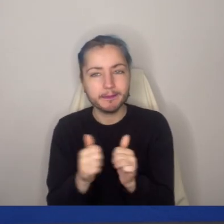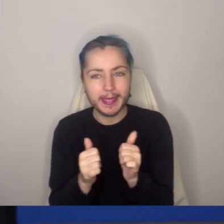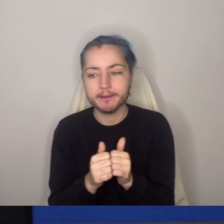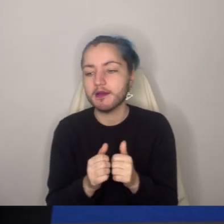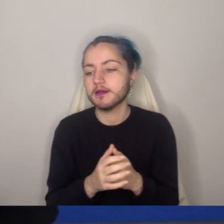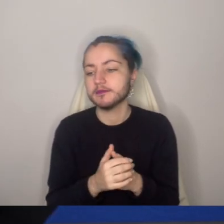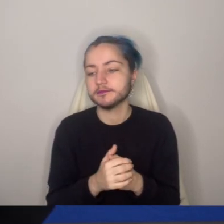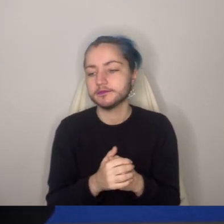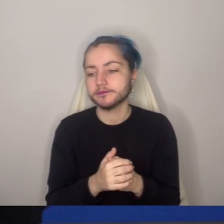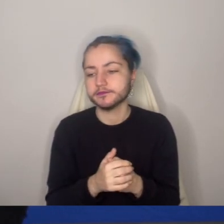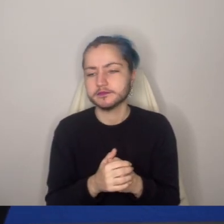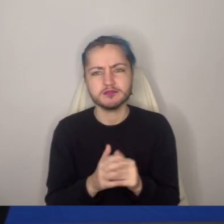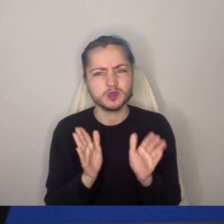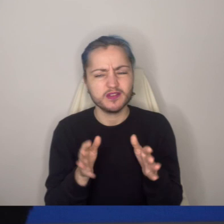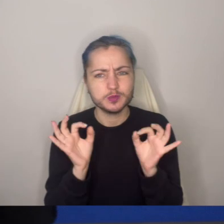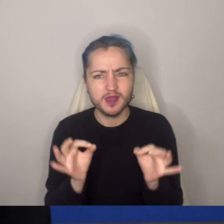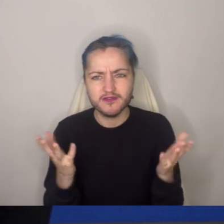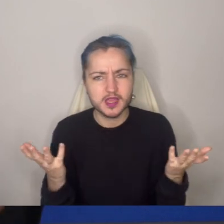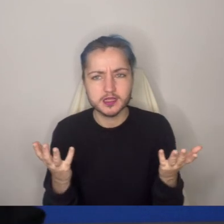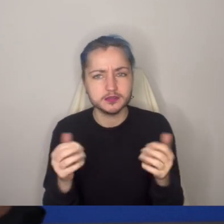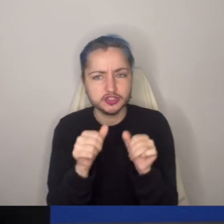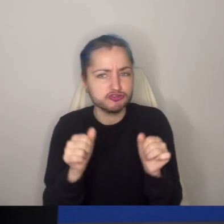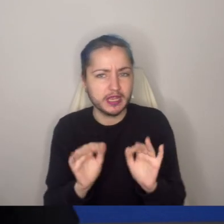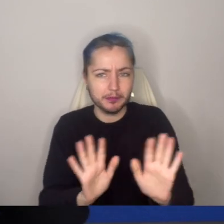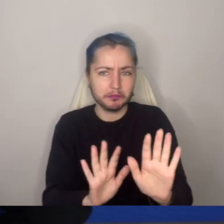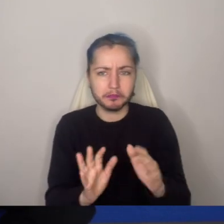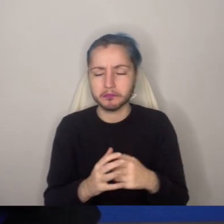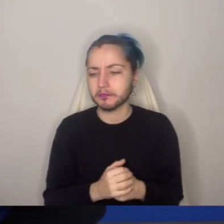roughly, they don't have to be perfect.